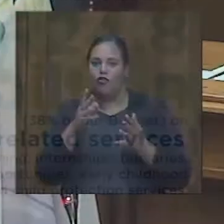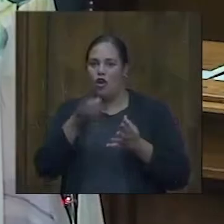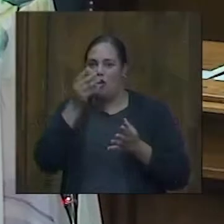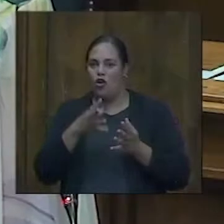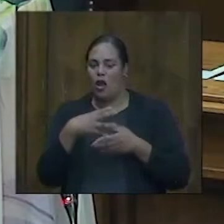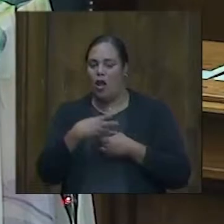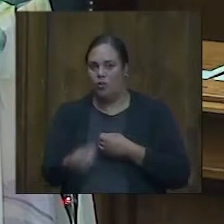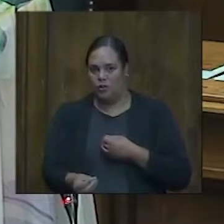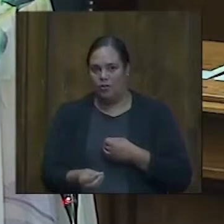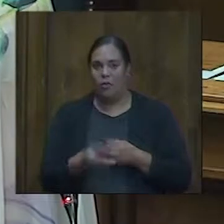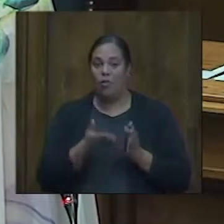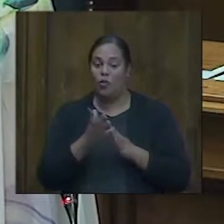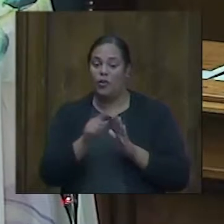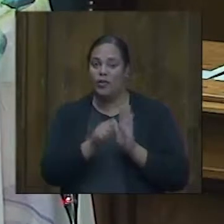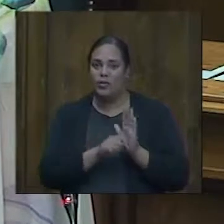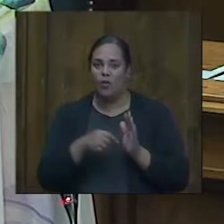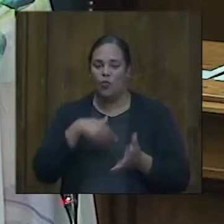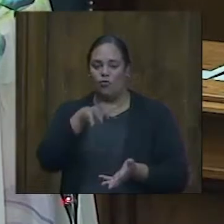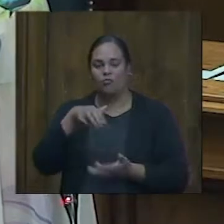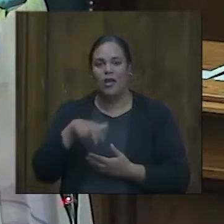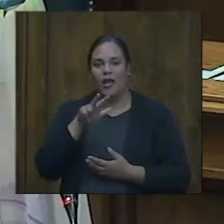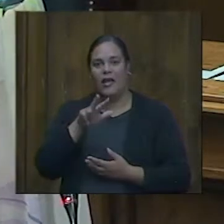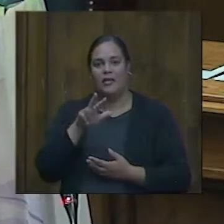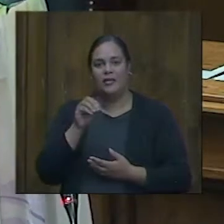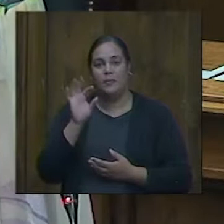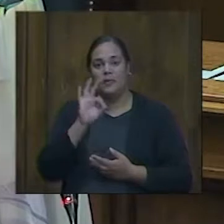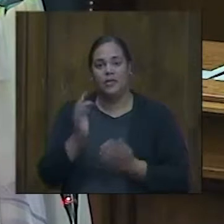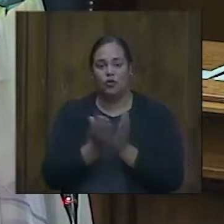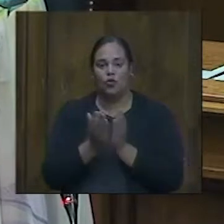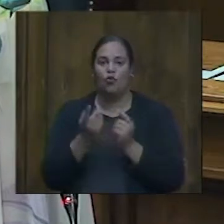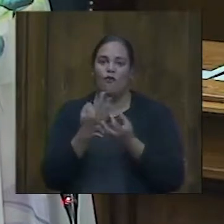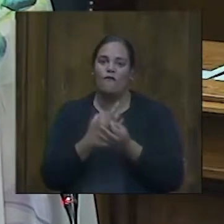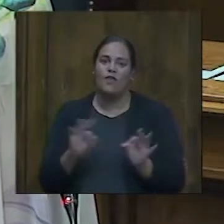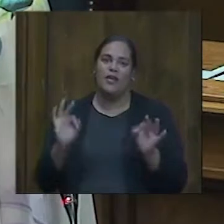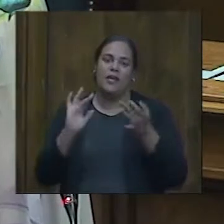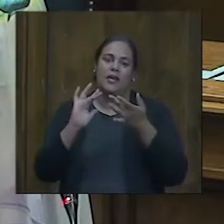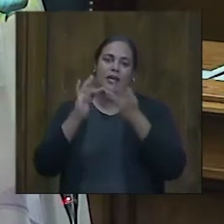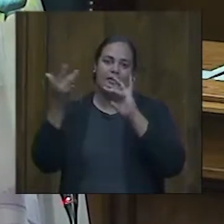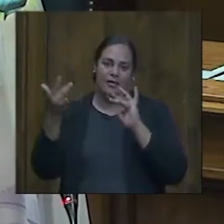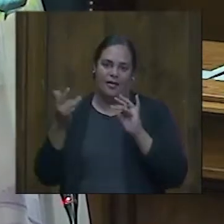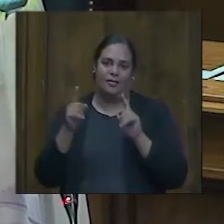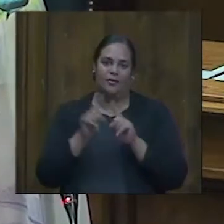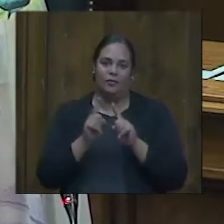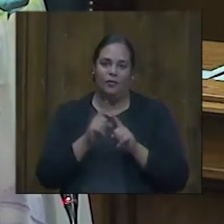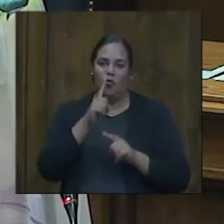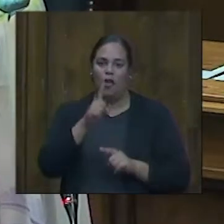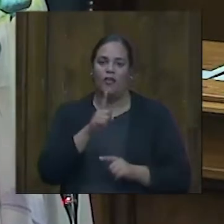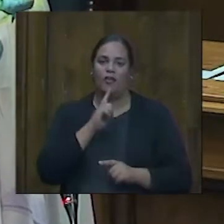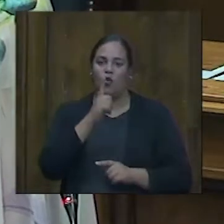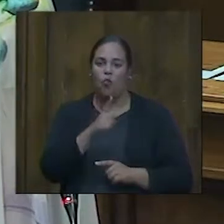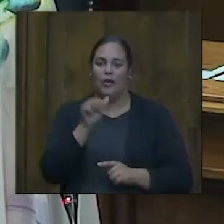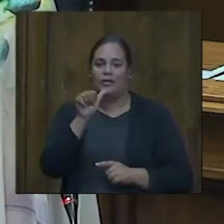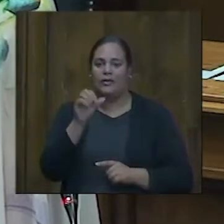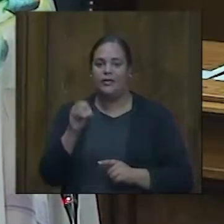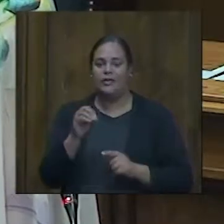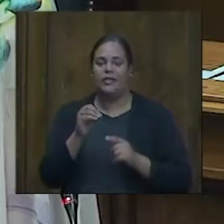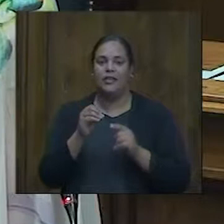During this term, we connected over 80% of schools to free internet, refreshed 1,160